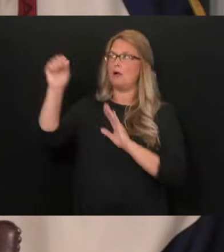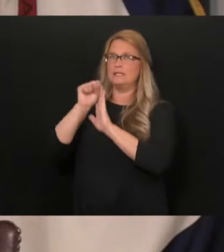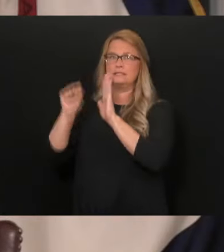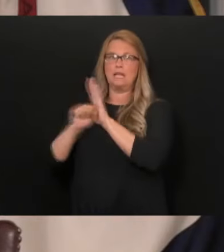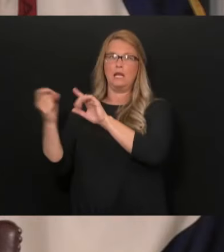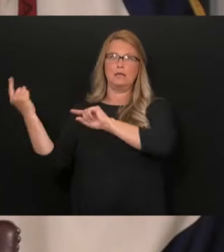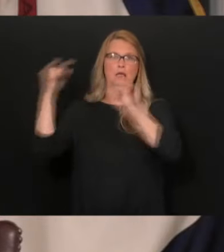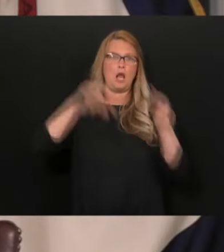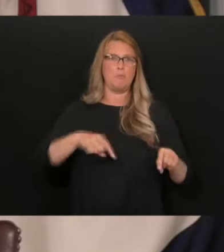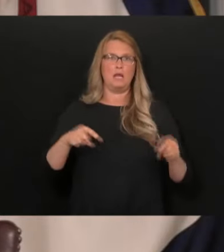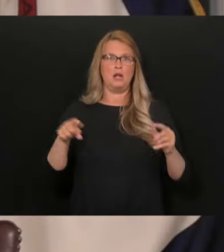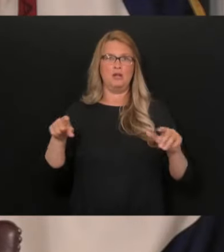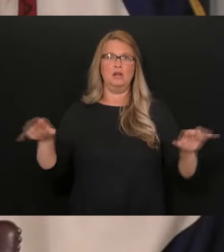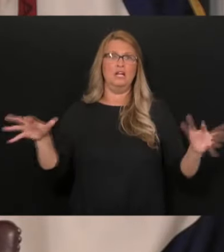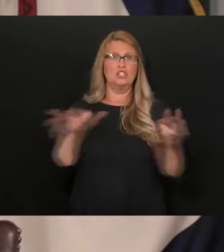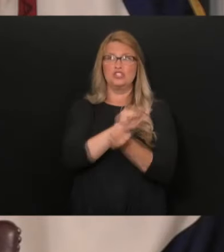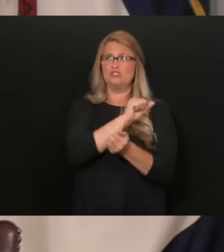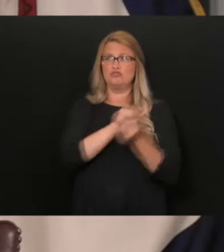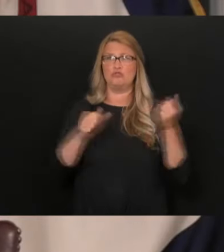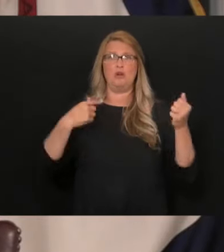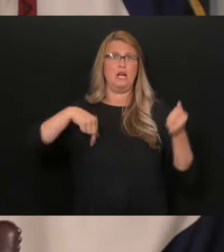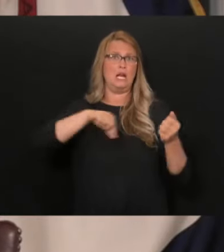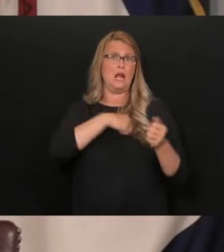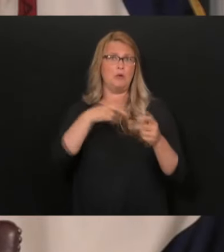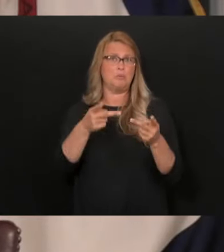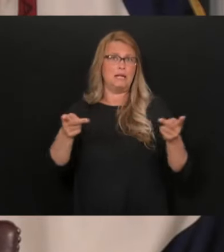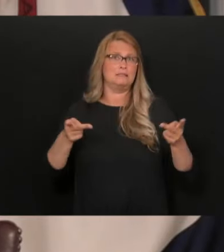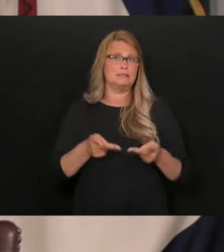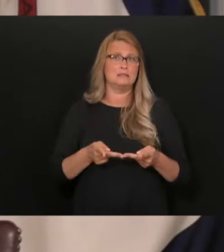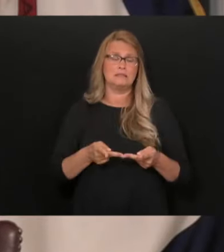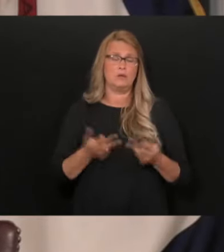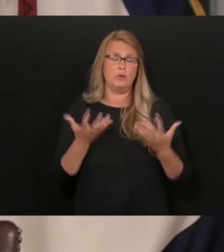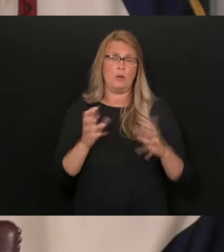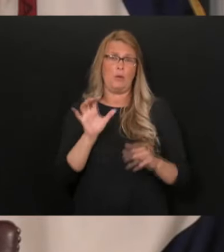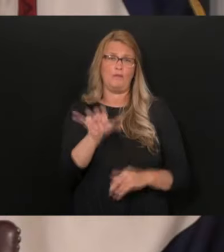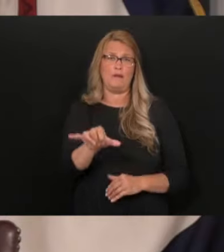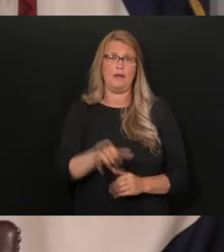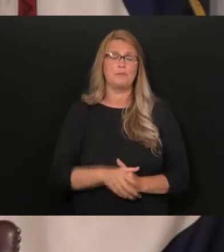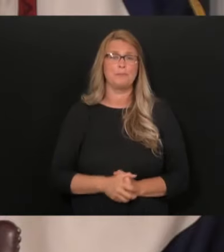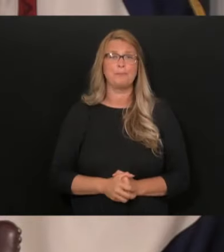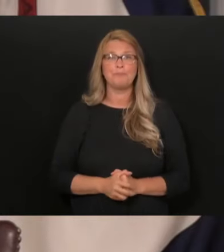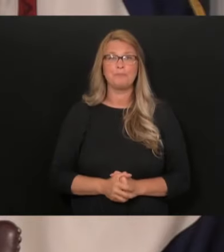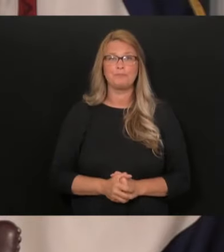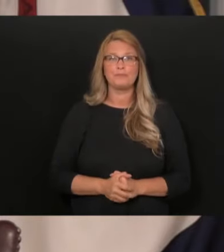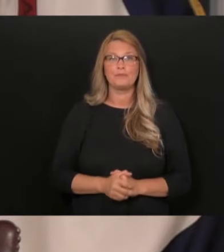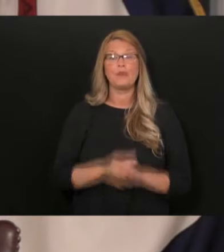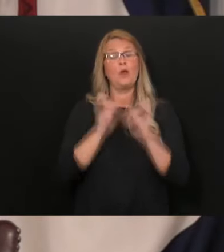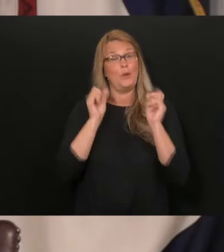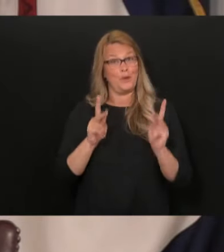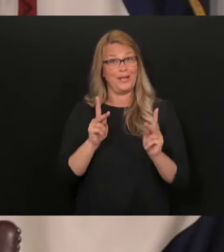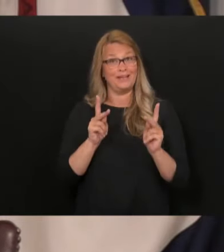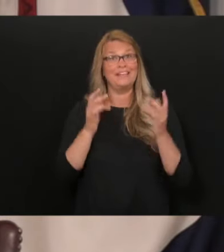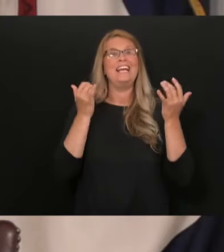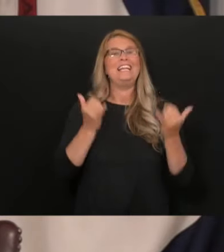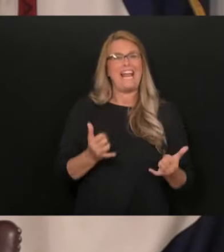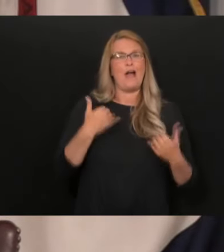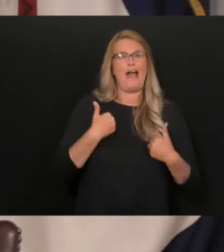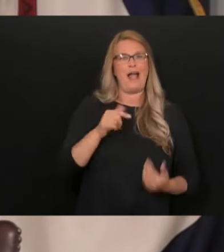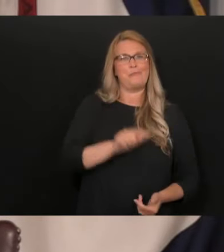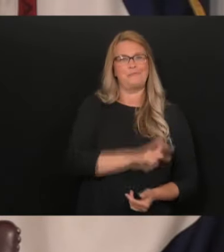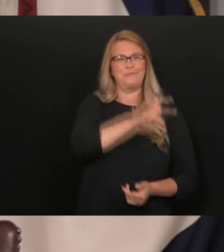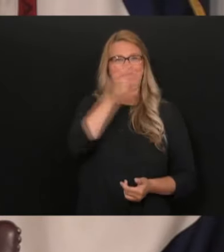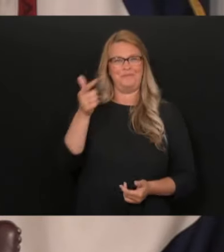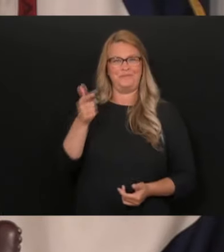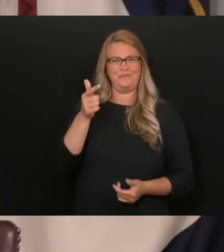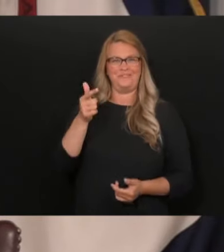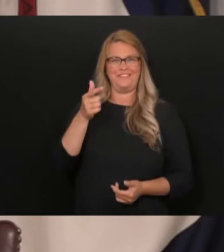doing stuff just to cause a lot of problems. So now, General, I'll pass back to